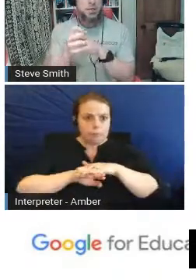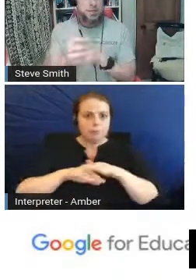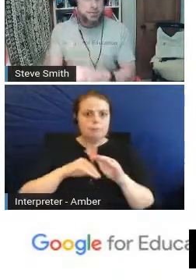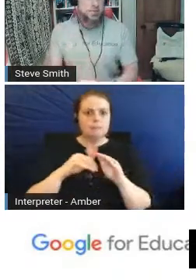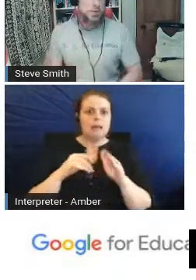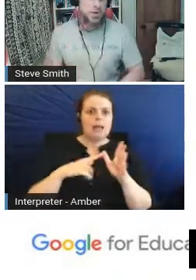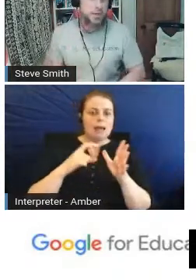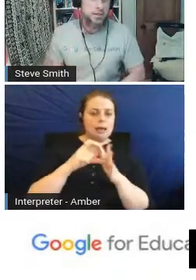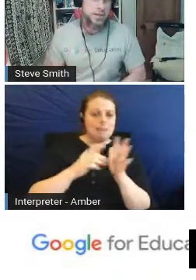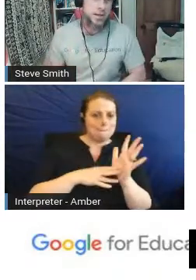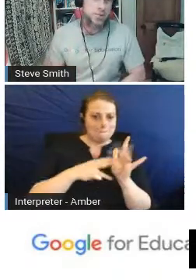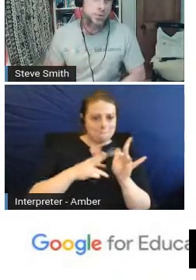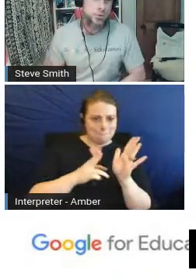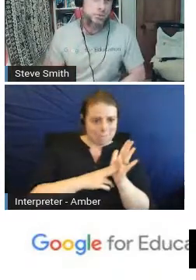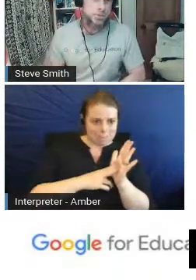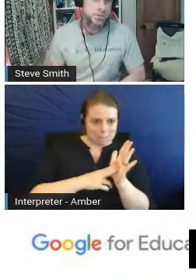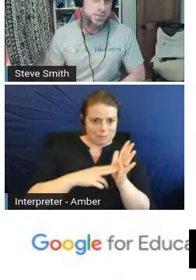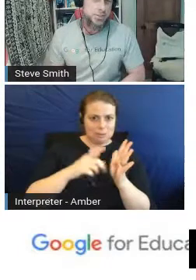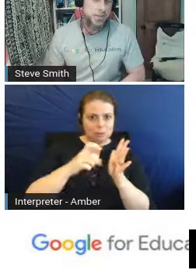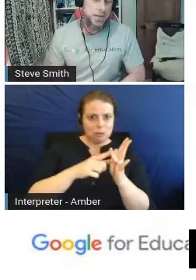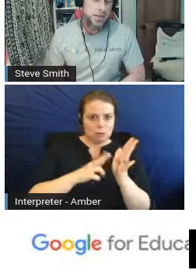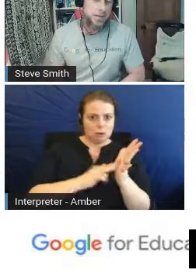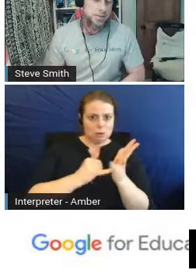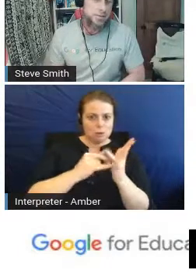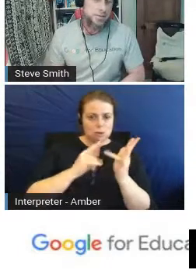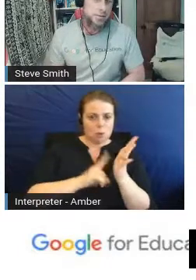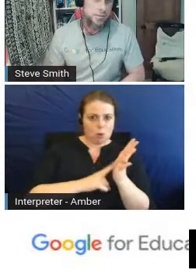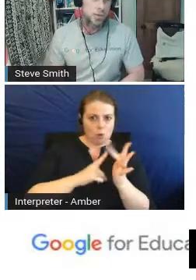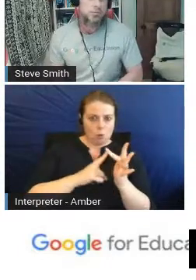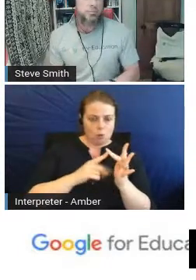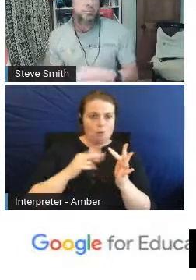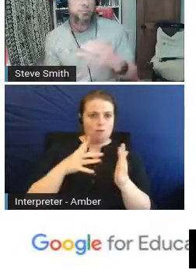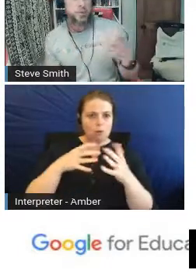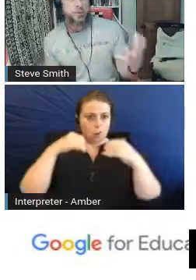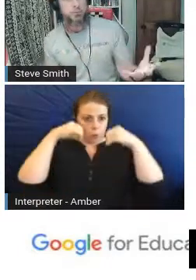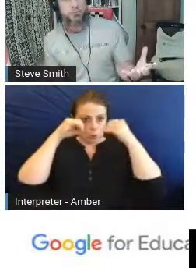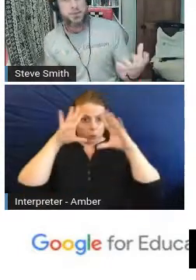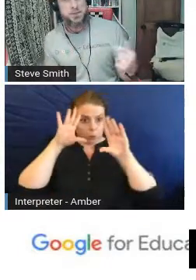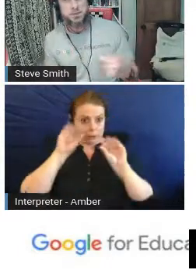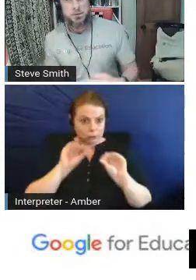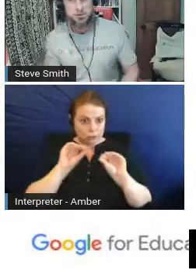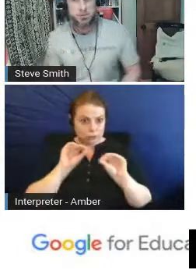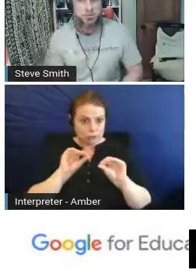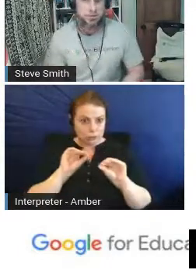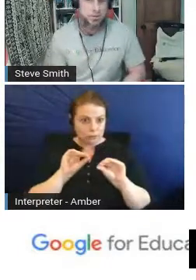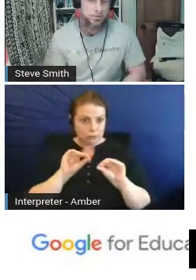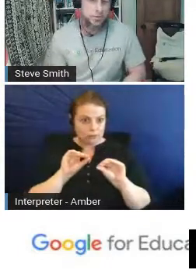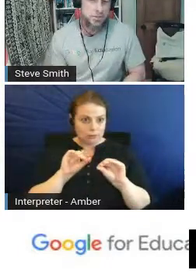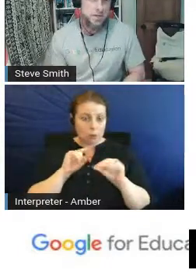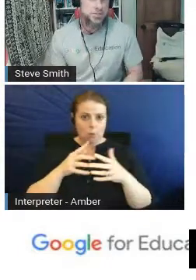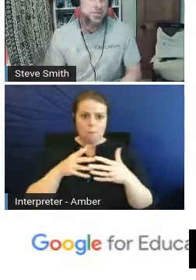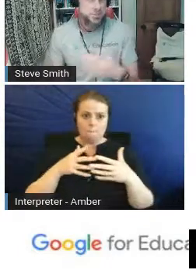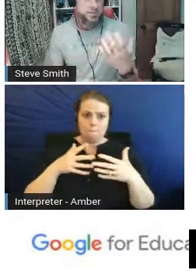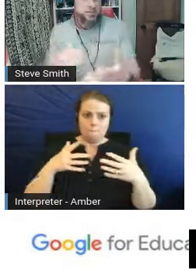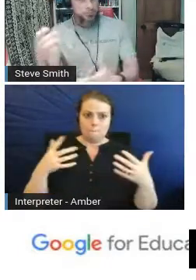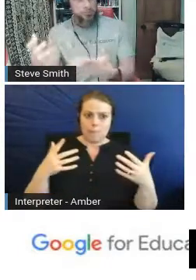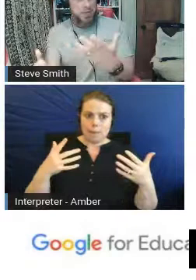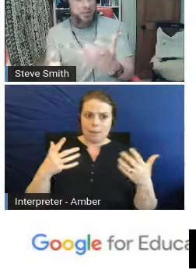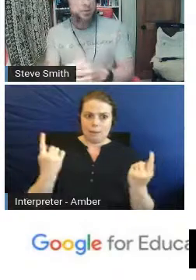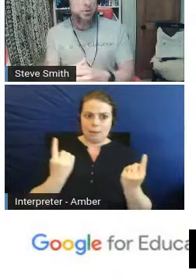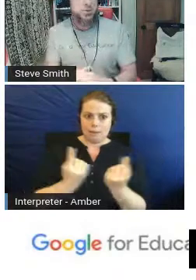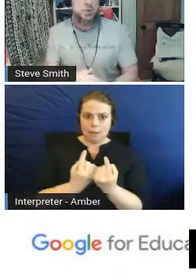console inside Google for Education. And one of the big pieces of Google for Education is